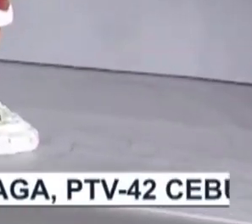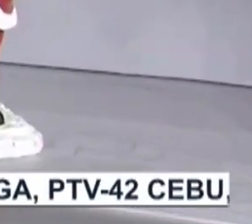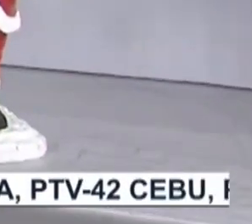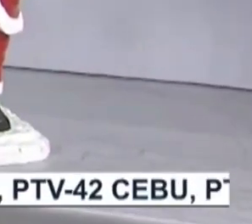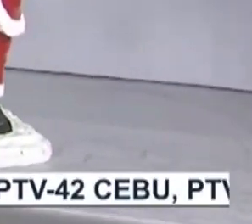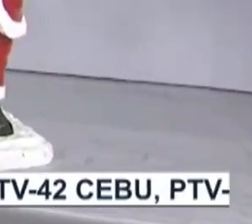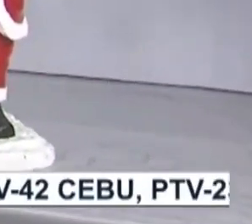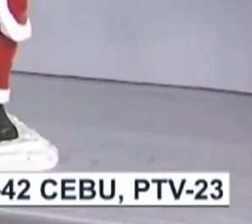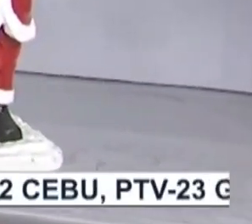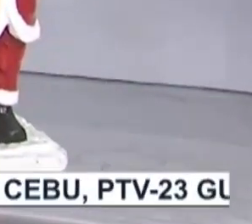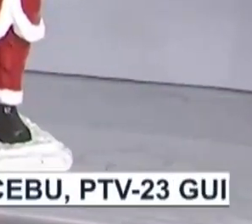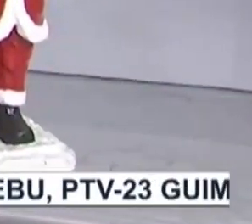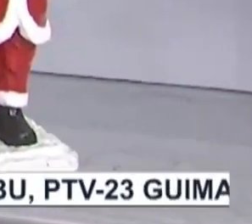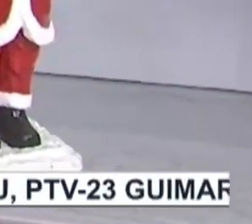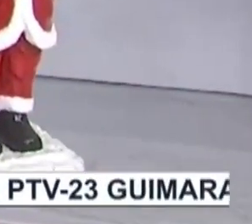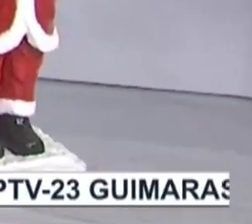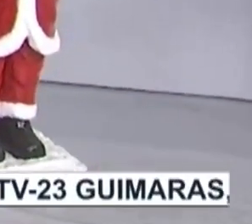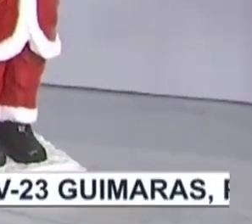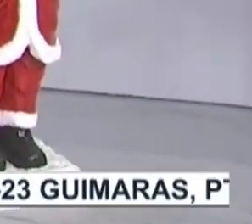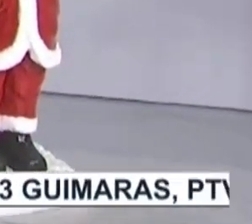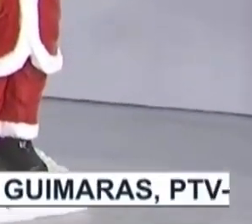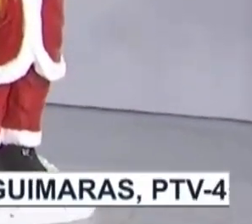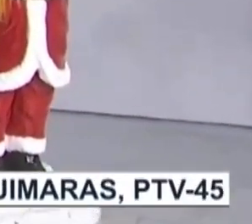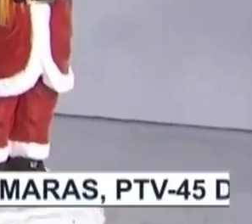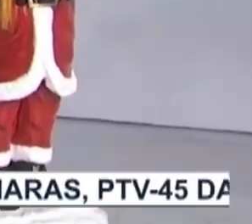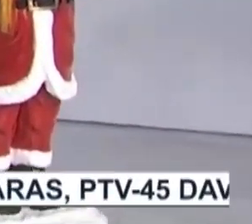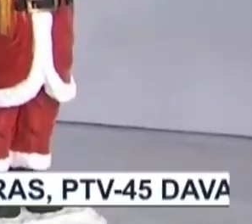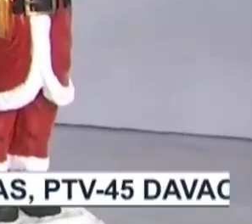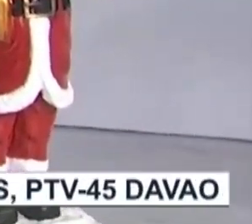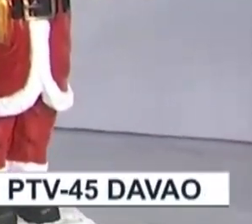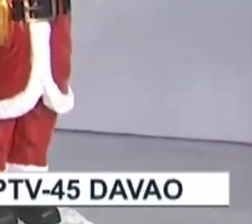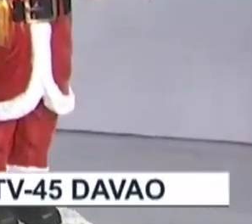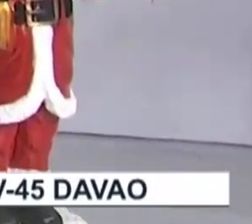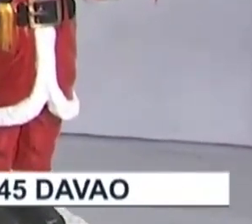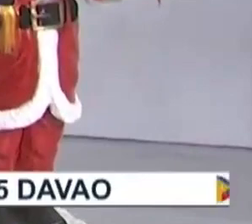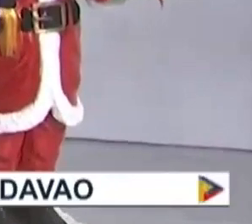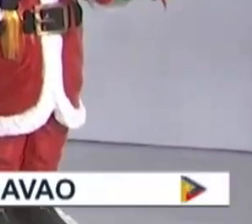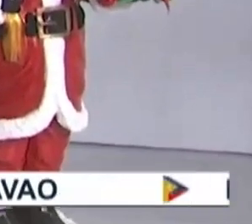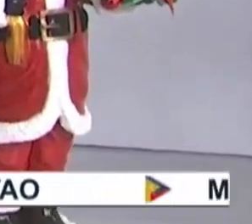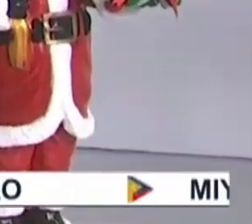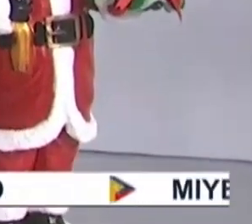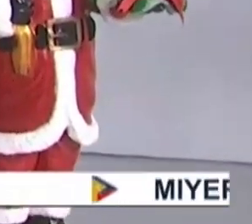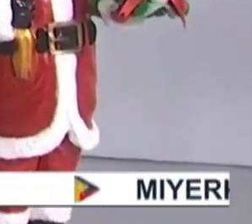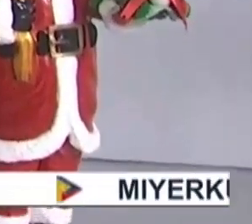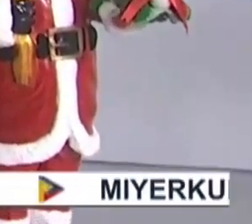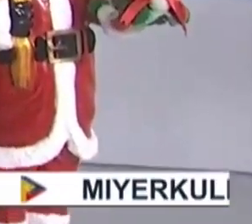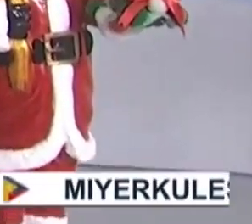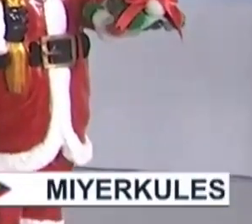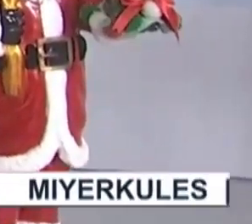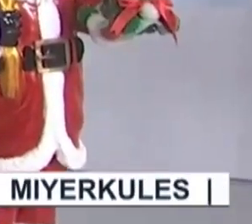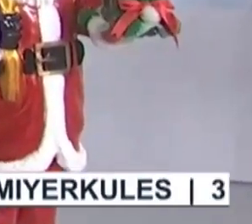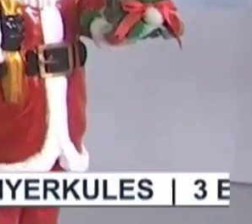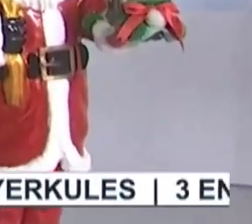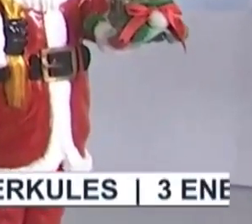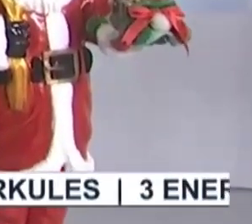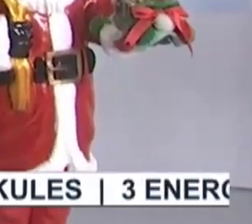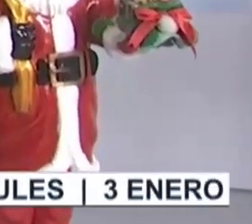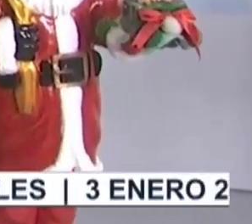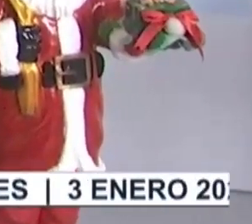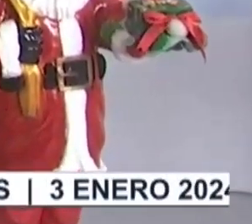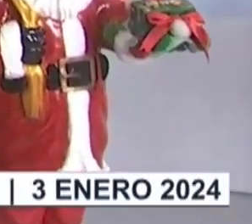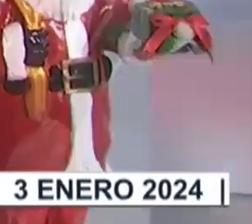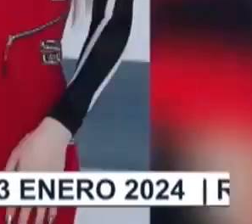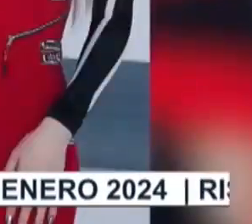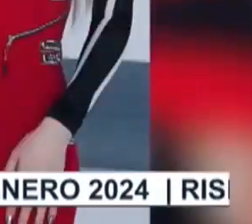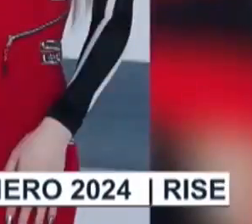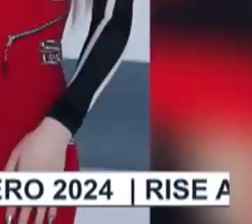K-pop girl group BabyMonster nakatakdang i-release ang kanilang comeback single na Stuck in the Middle sa